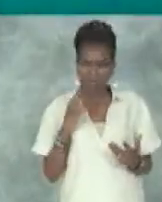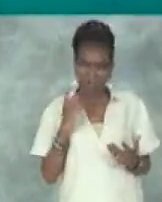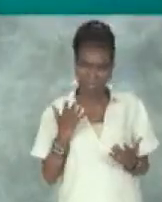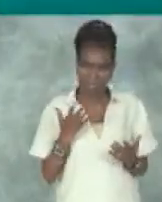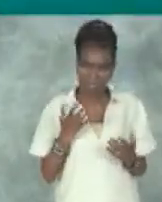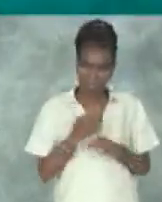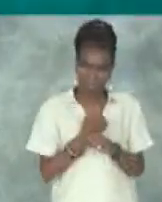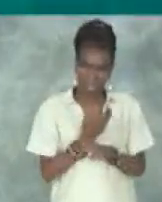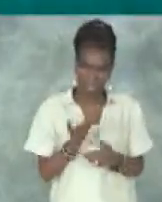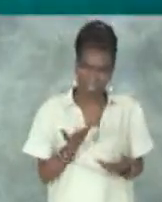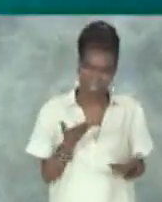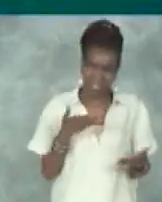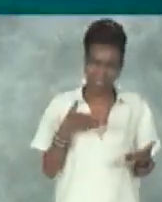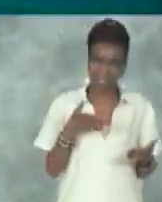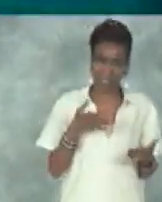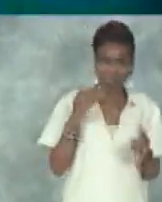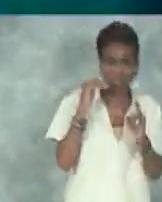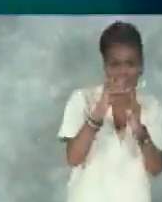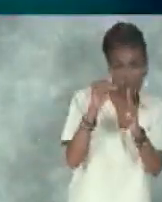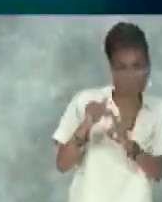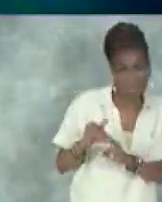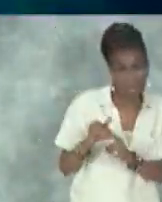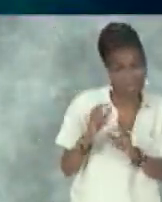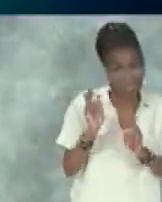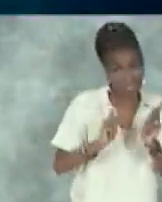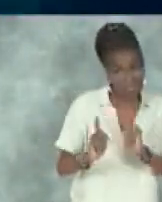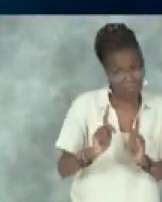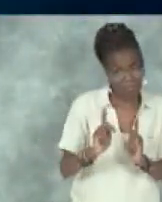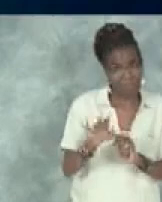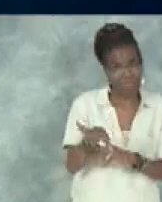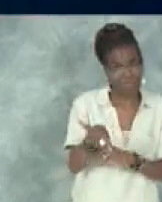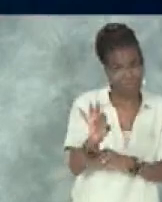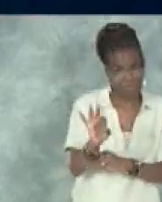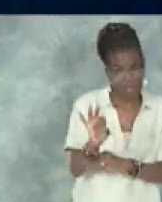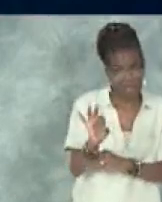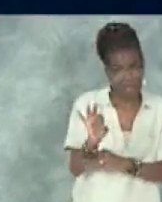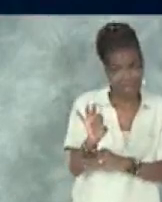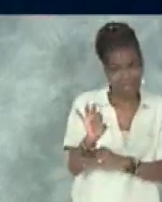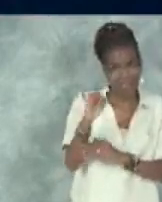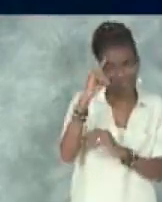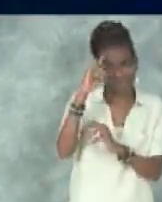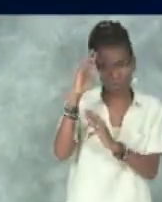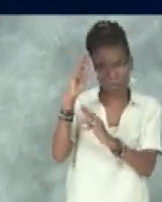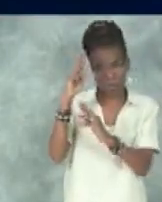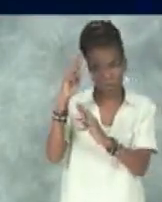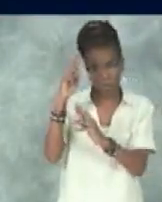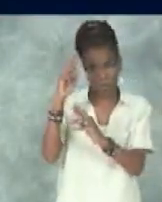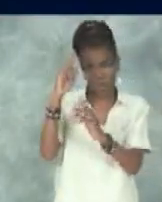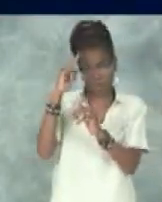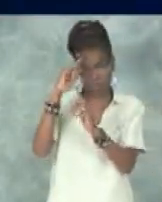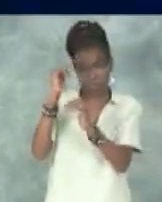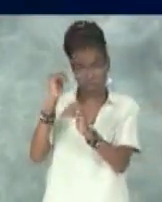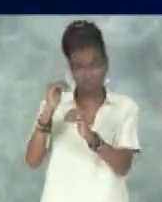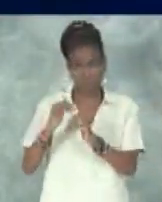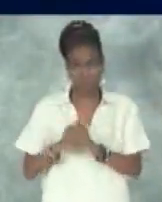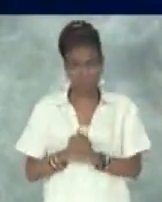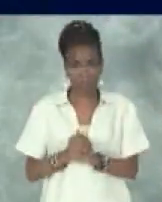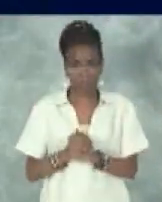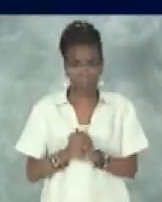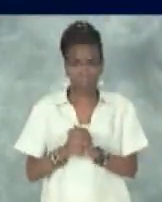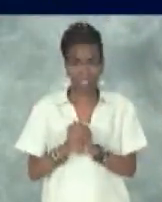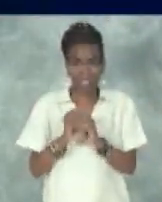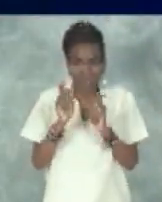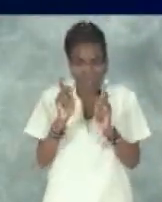those perspectives and reminds them to find their hope in the one who started it all.